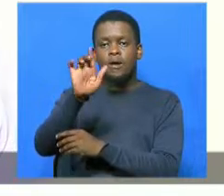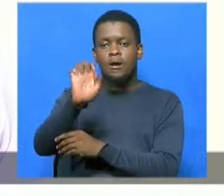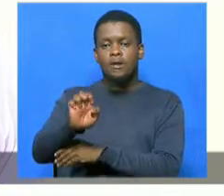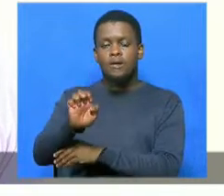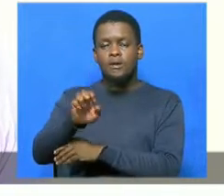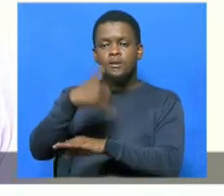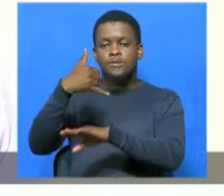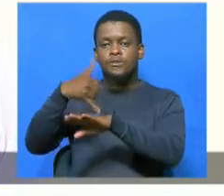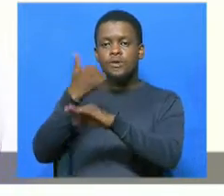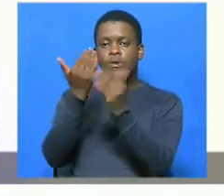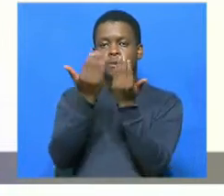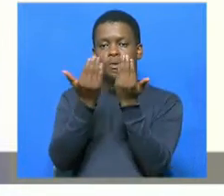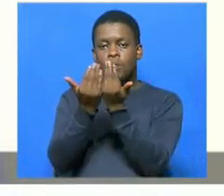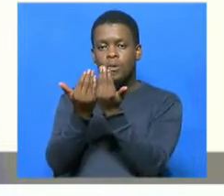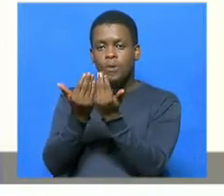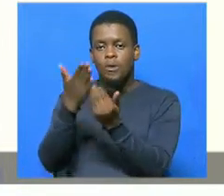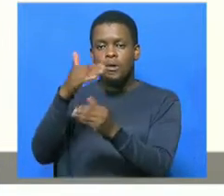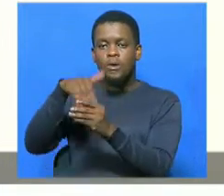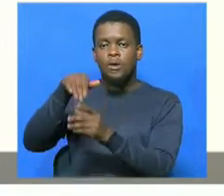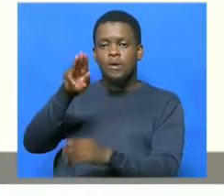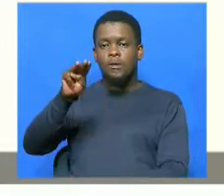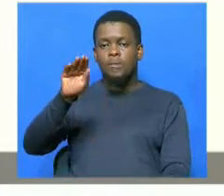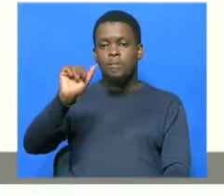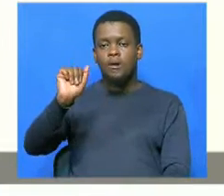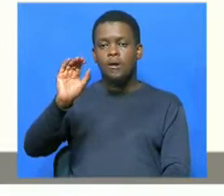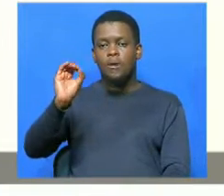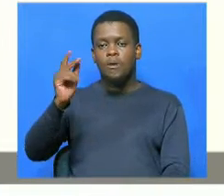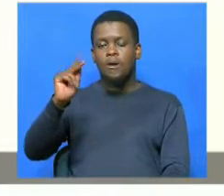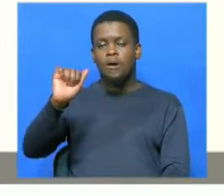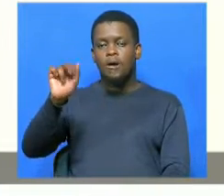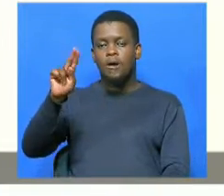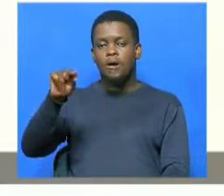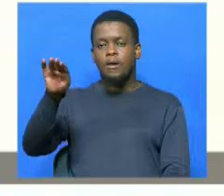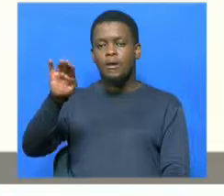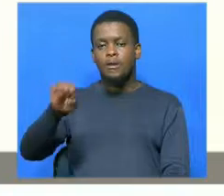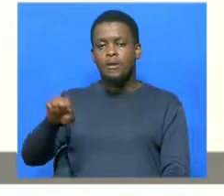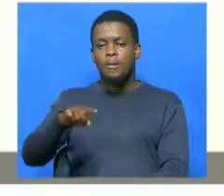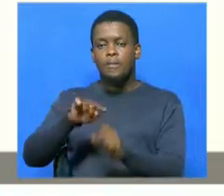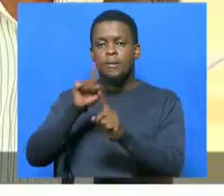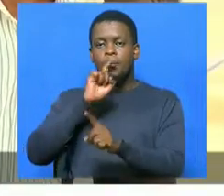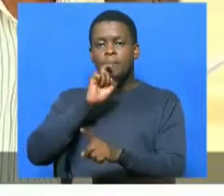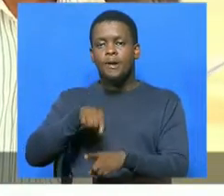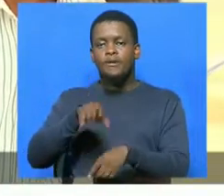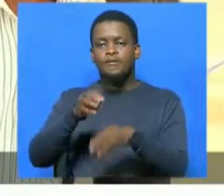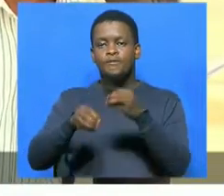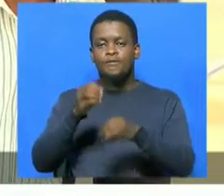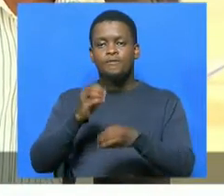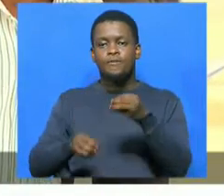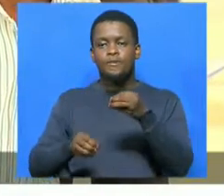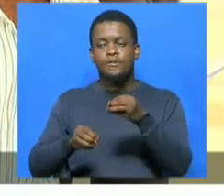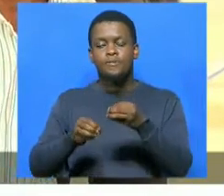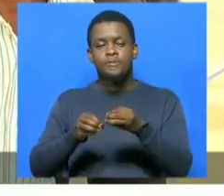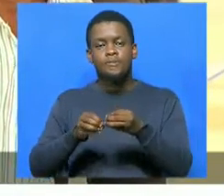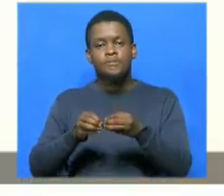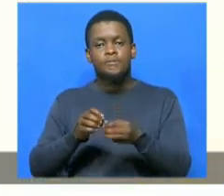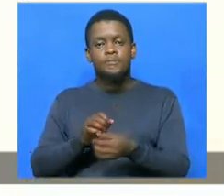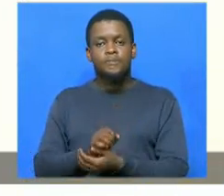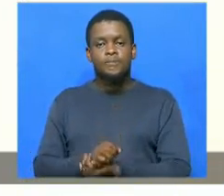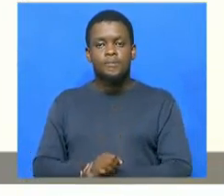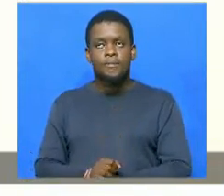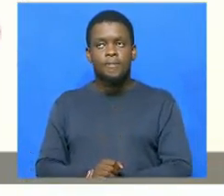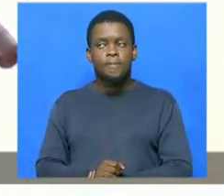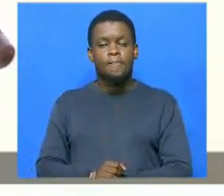to address. Ari sieleng batho ba Maokani,